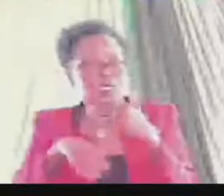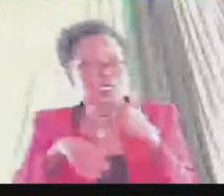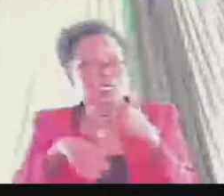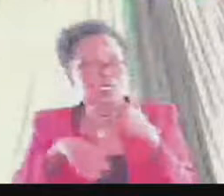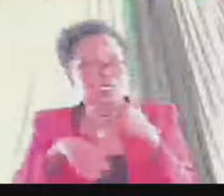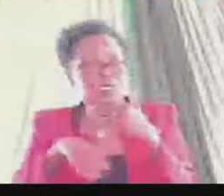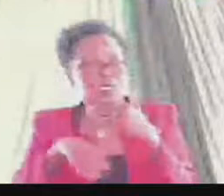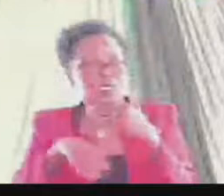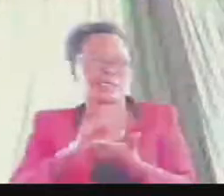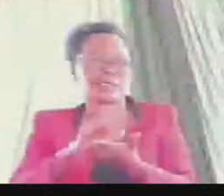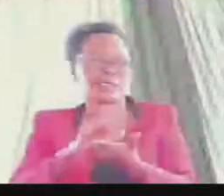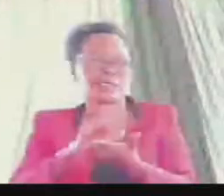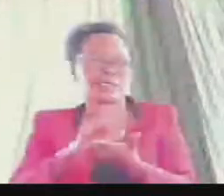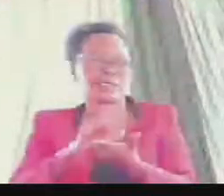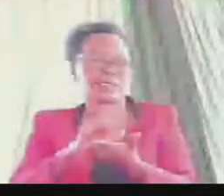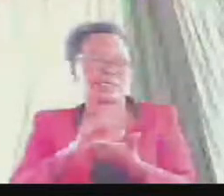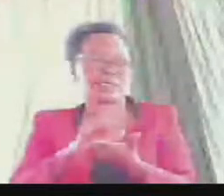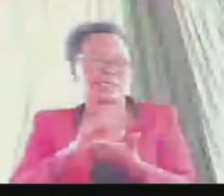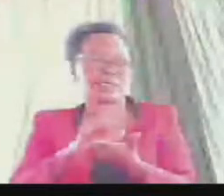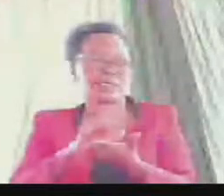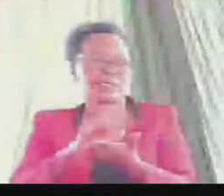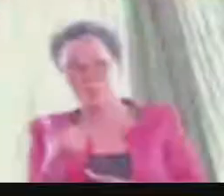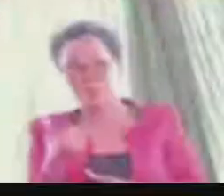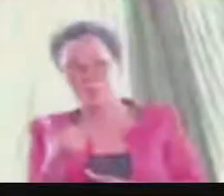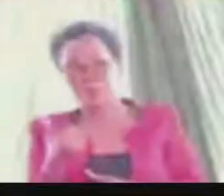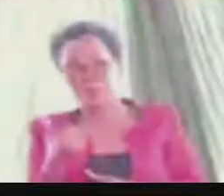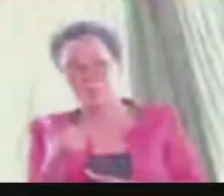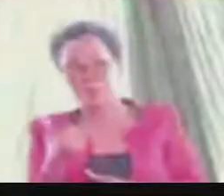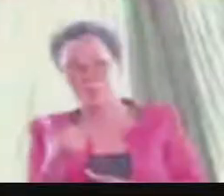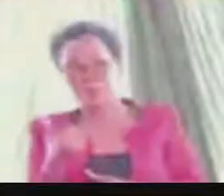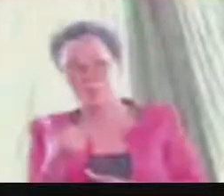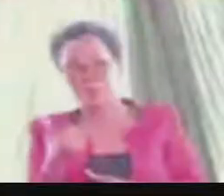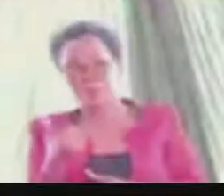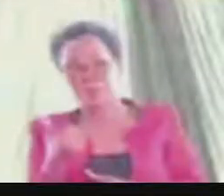that MBA, I want to come out to the real issues that